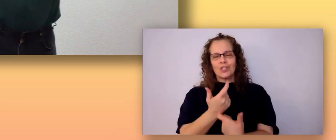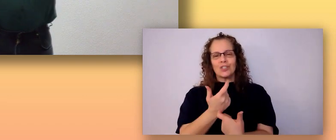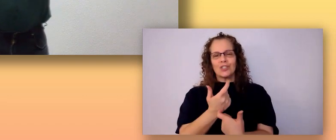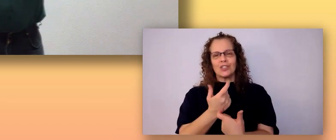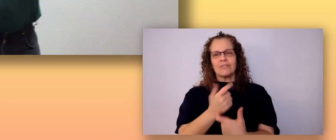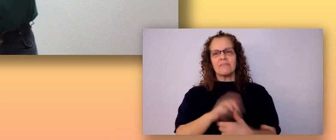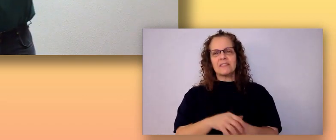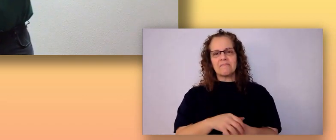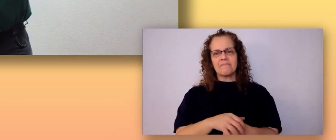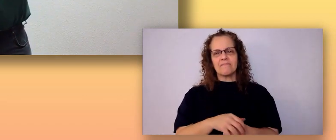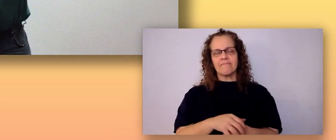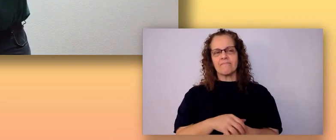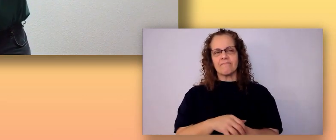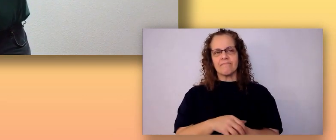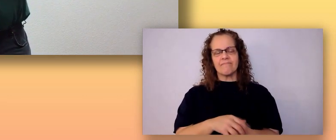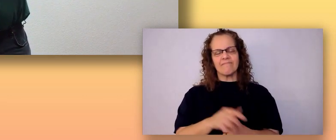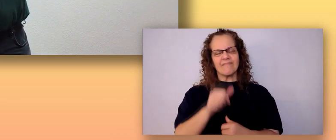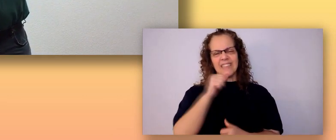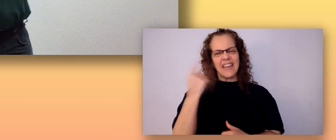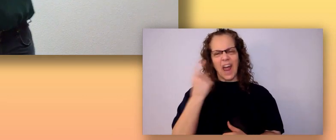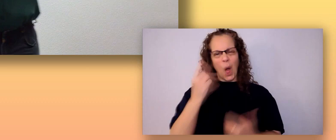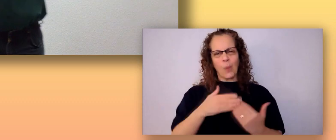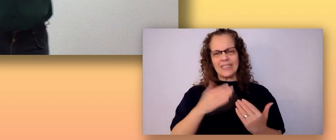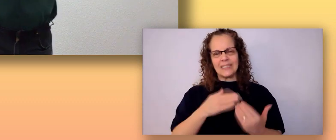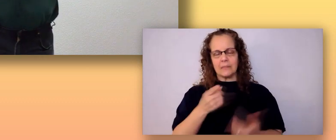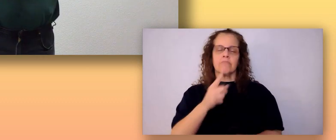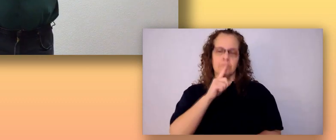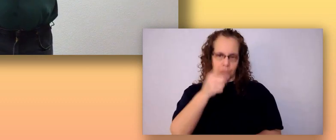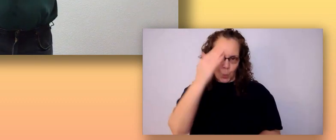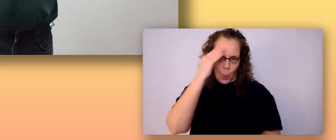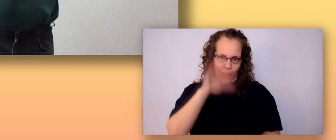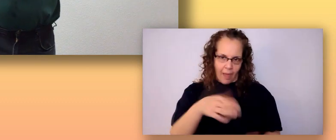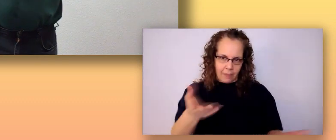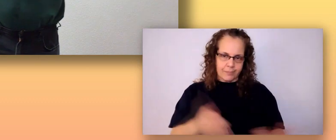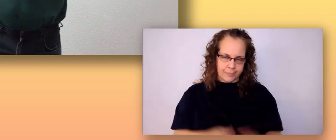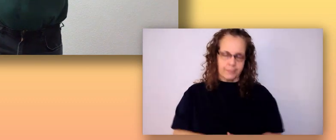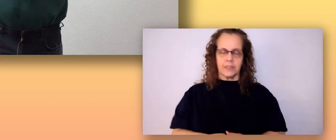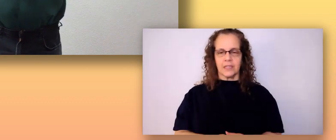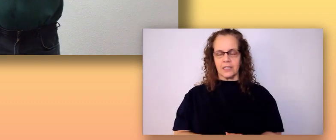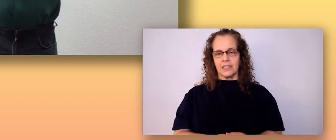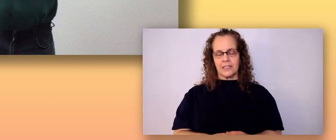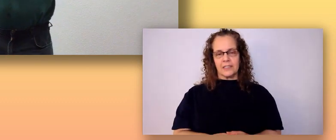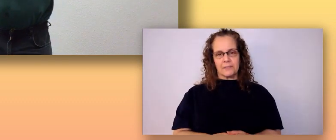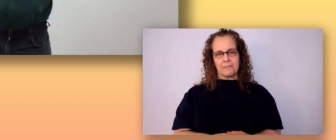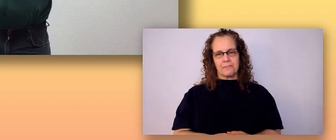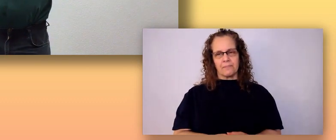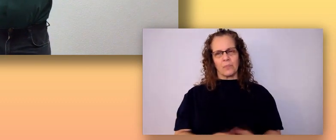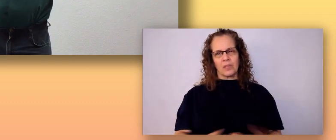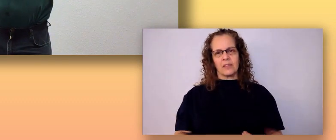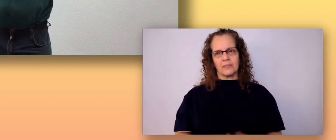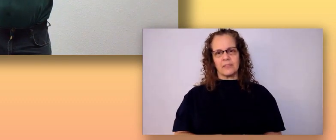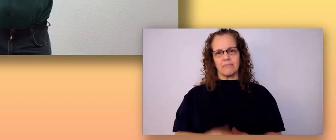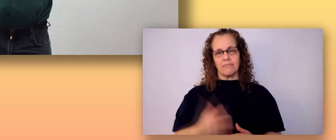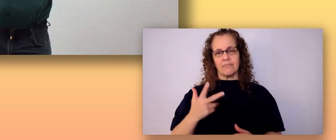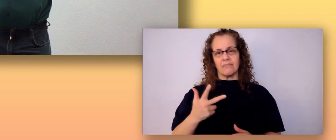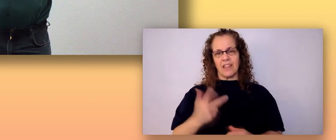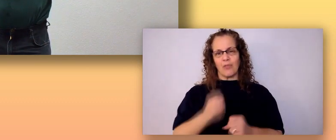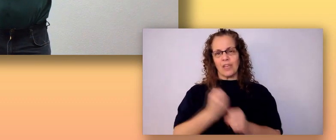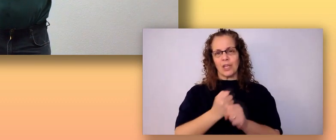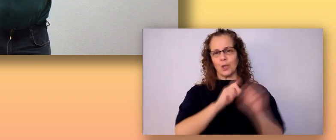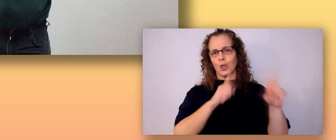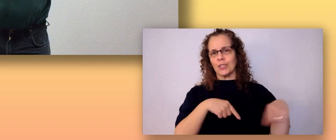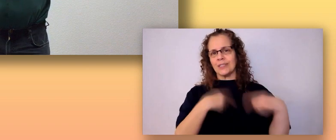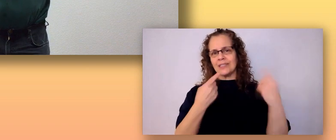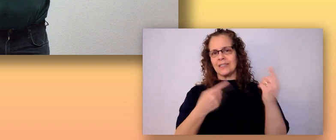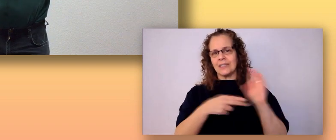But it's not always so easy, as I'm sure you know. It's been 3 years since Elizabeth